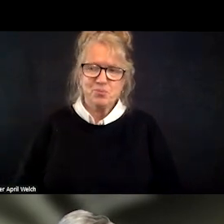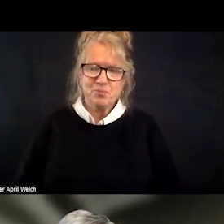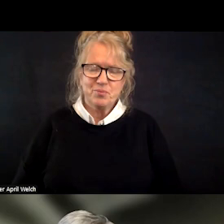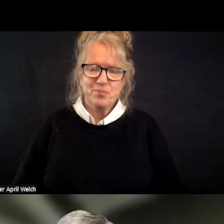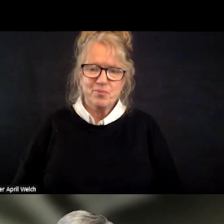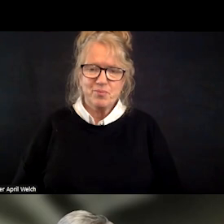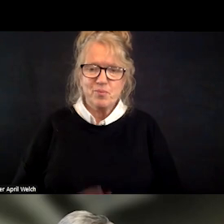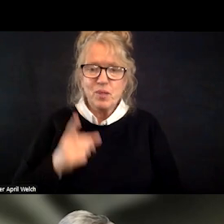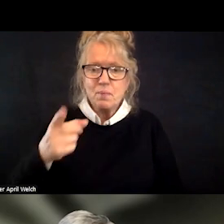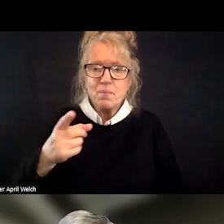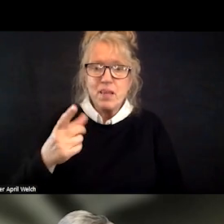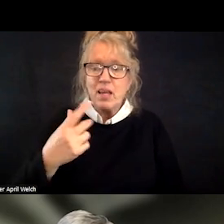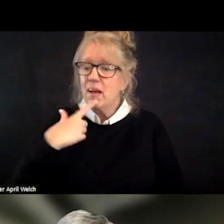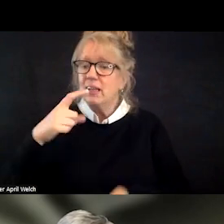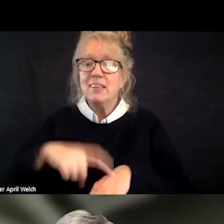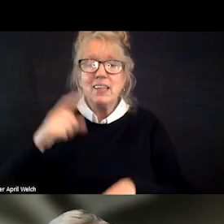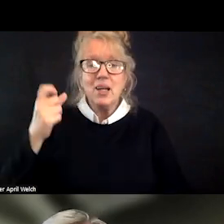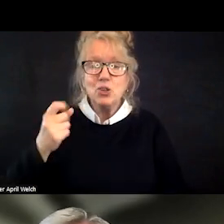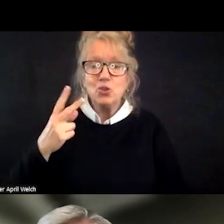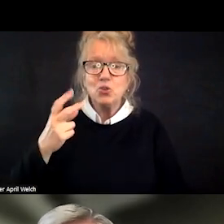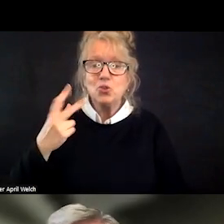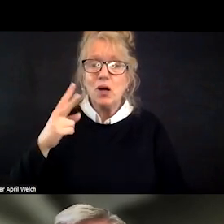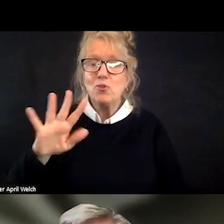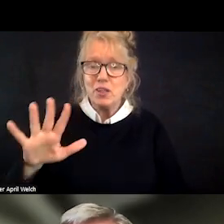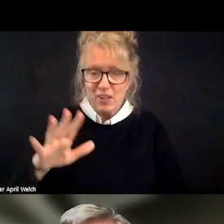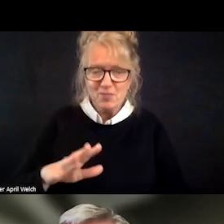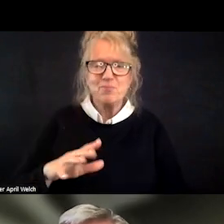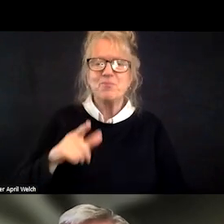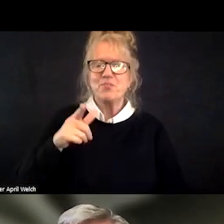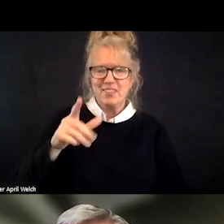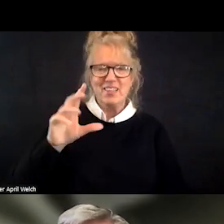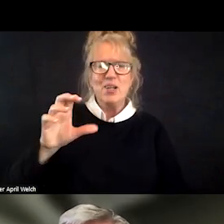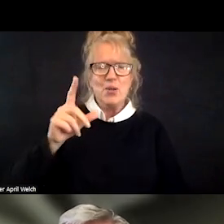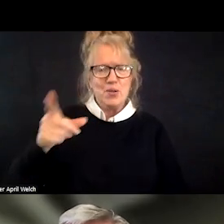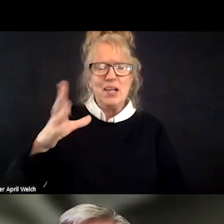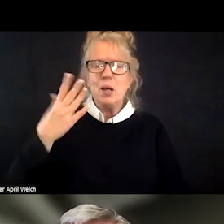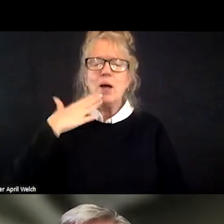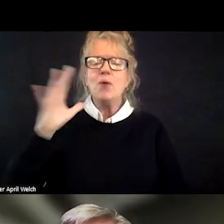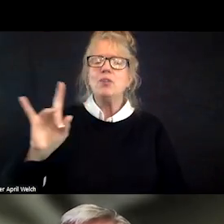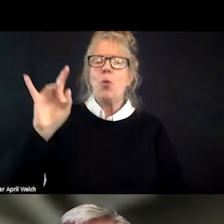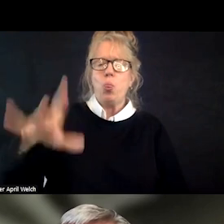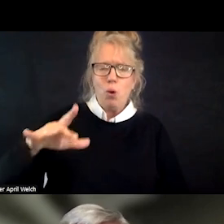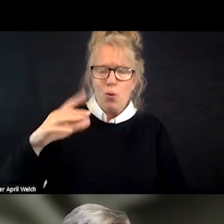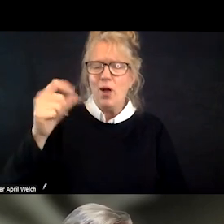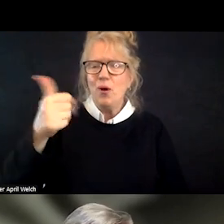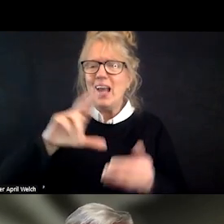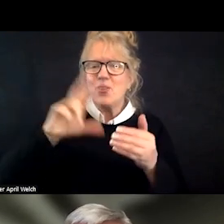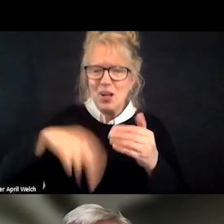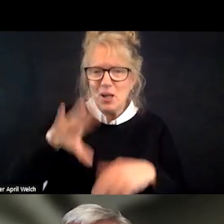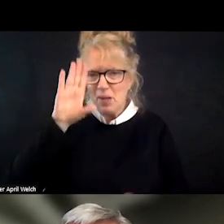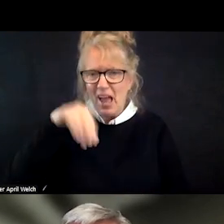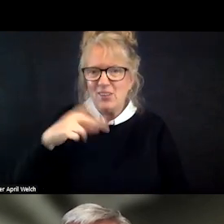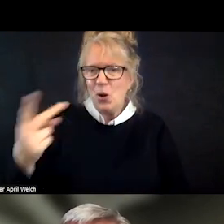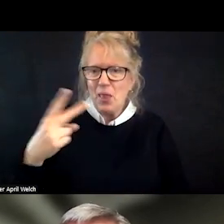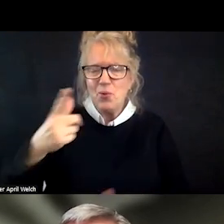Richard, we got in also under 12:45 there, Chuck. Yeah, and I'm going to cheat for a second, Richard, because I want to throw out one other outcome, and I know you and I have discussed